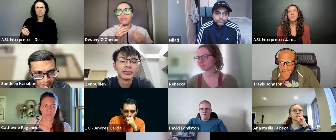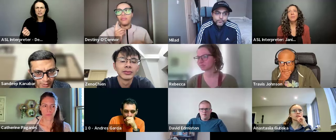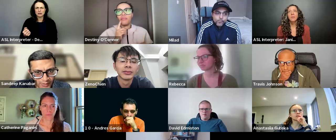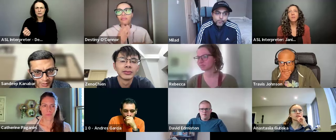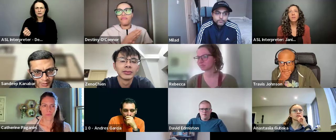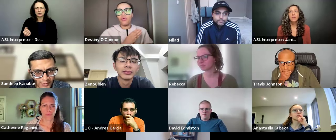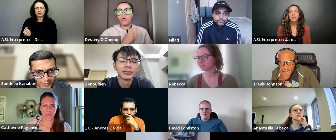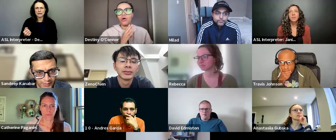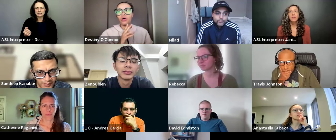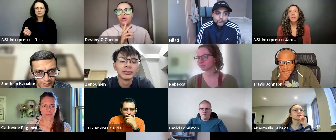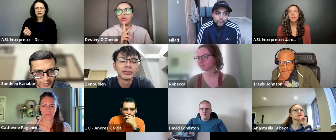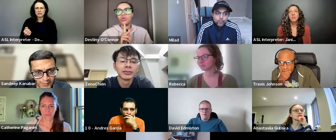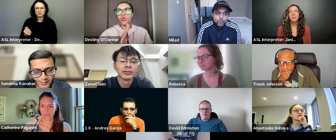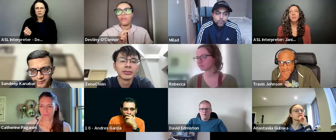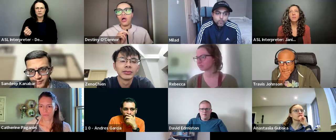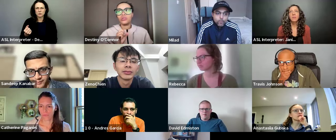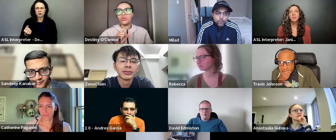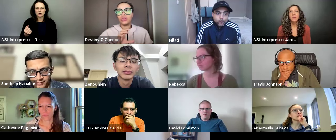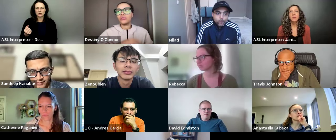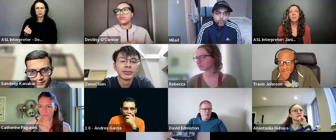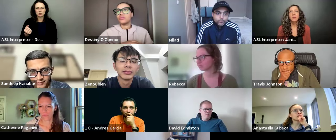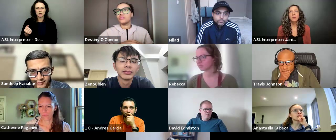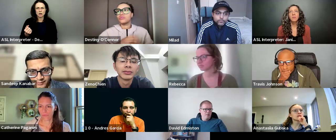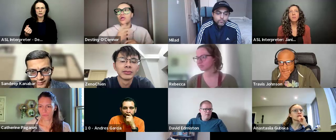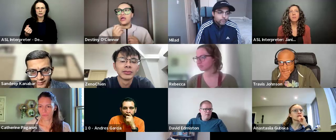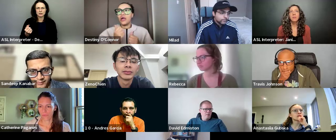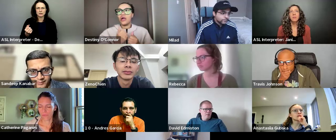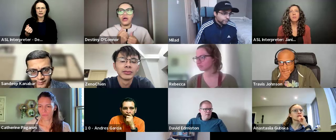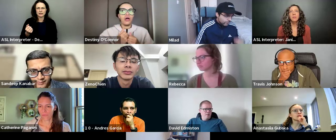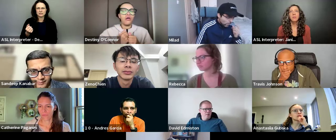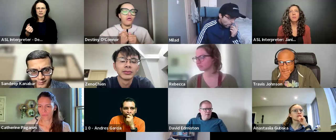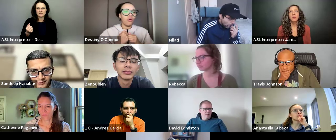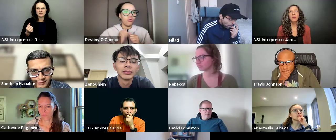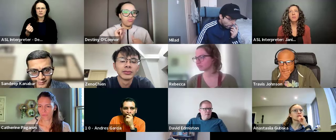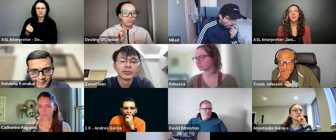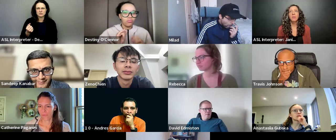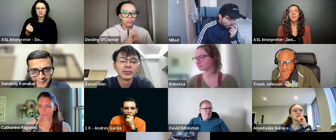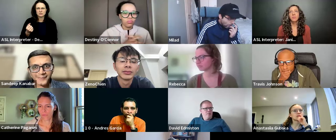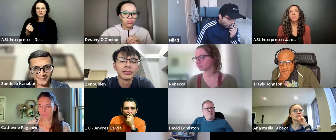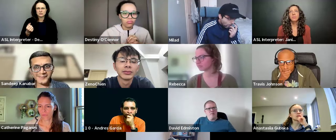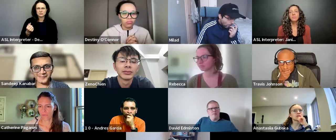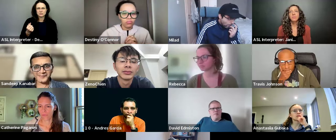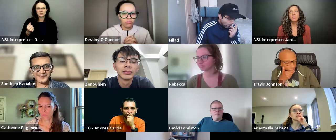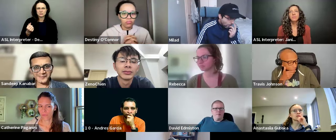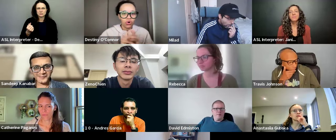Yeah, you were going to talk about the last meeting before KubeCon and all of that kind of stuff.